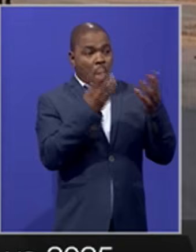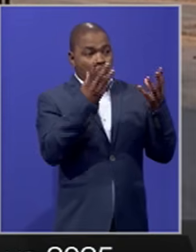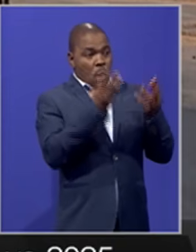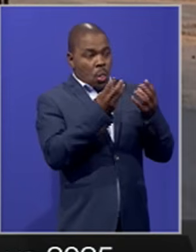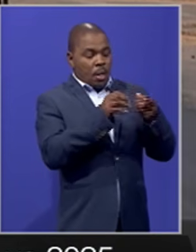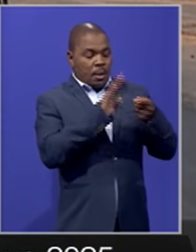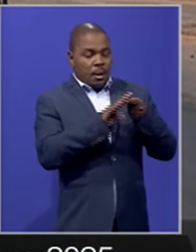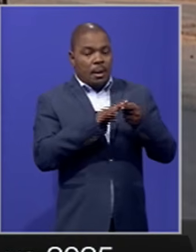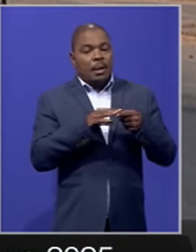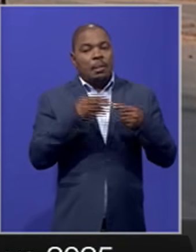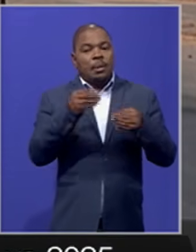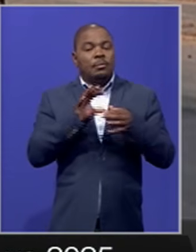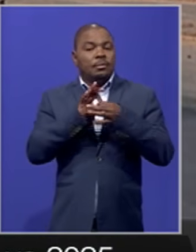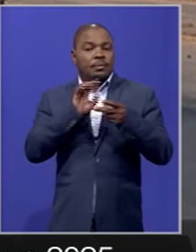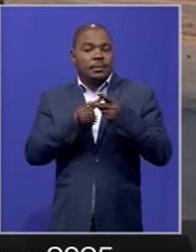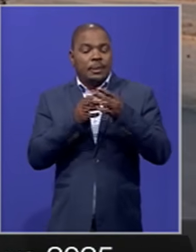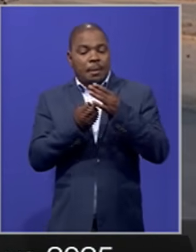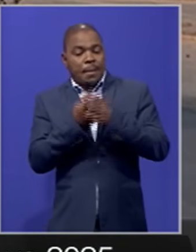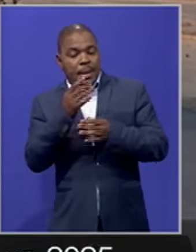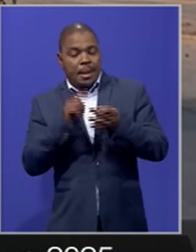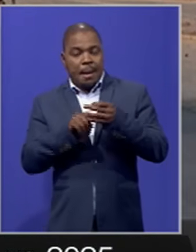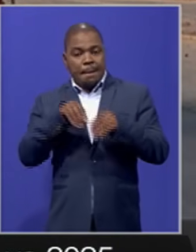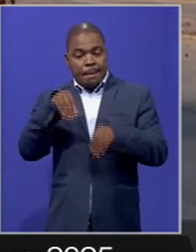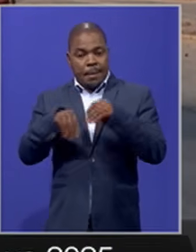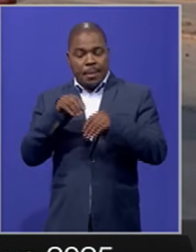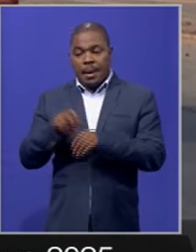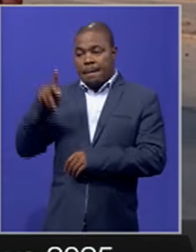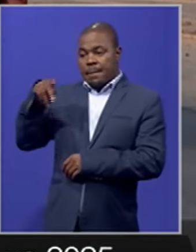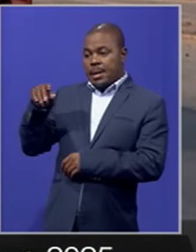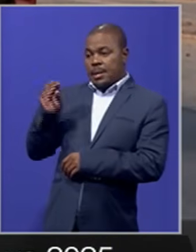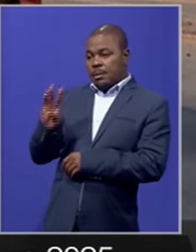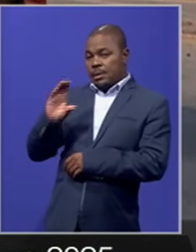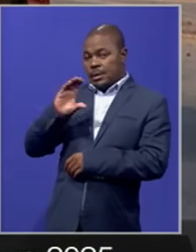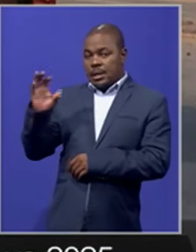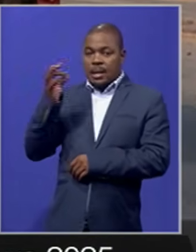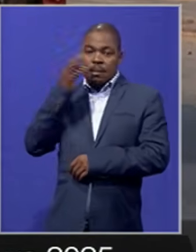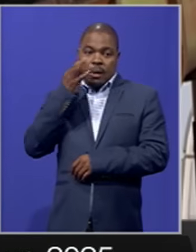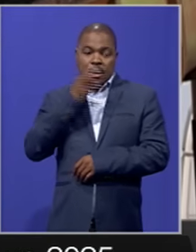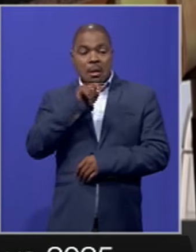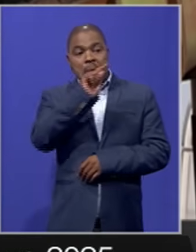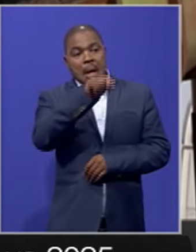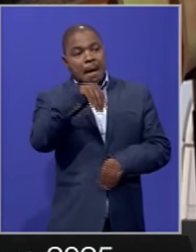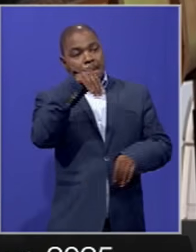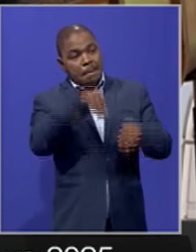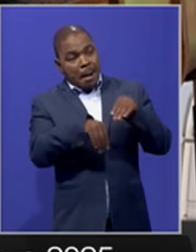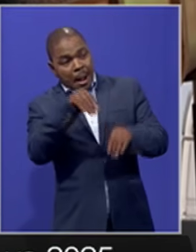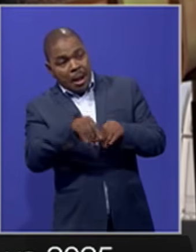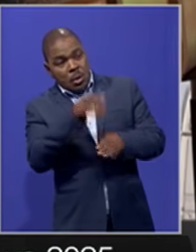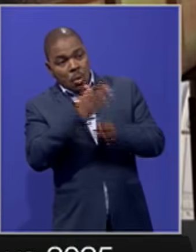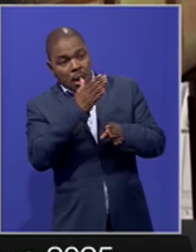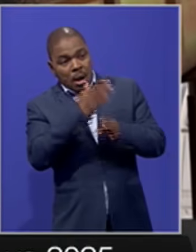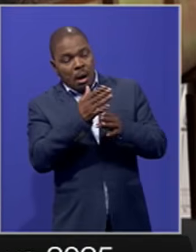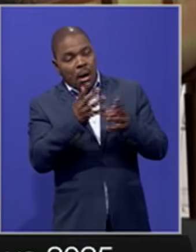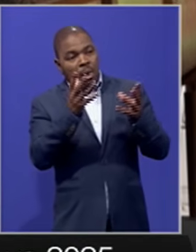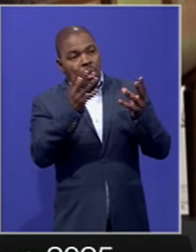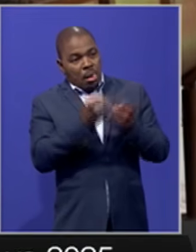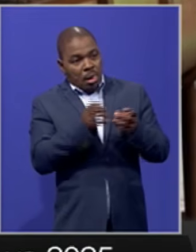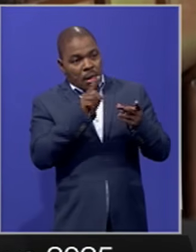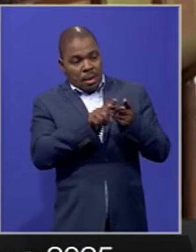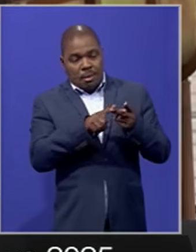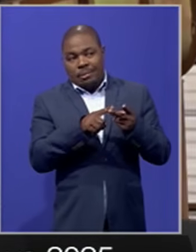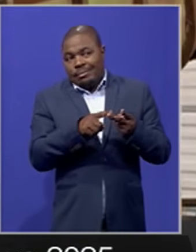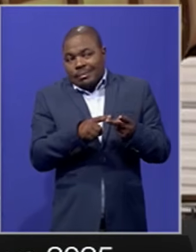tša kgwebišano, tšweletšo le meepo. PwC e re go fokotšega ga mešomo ya meepo bjalo ka mothopo wa ikonomi ya naga e tloga